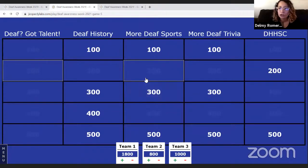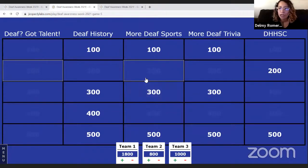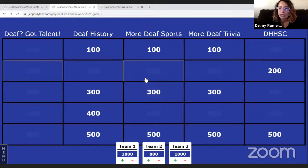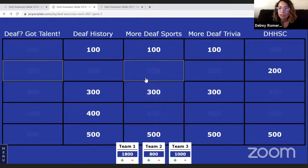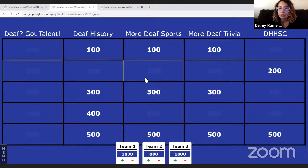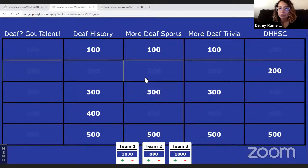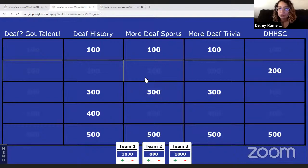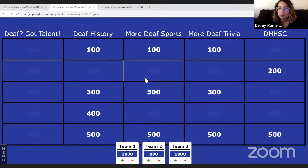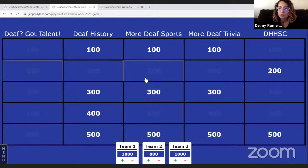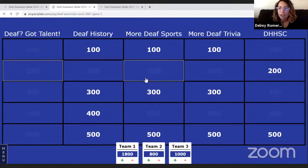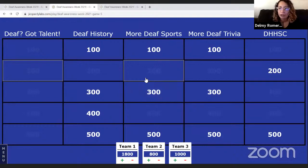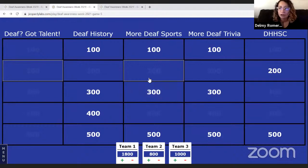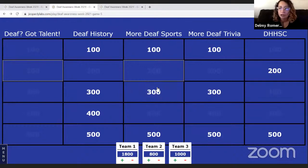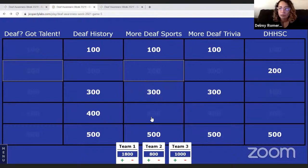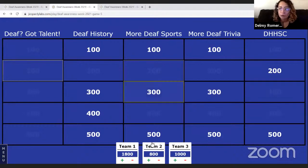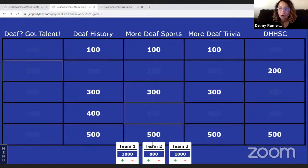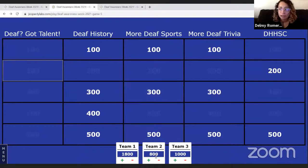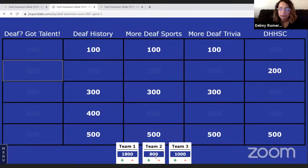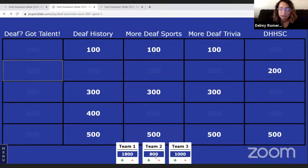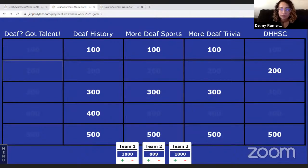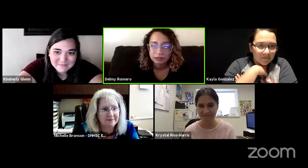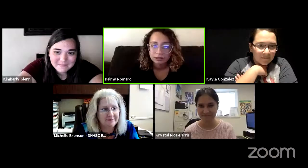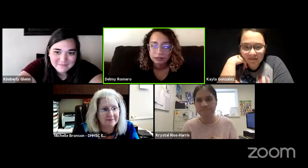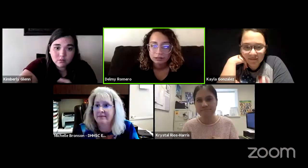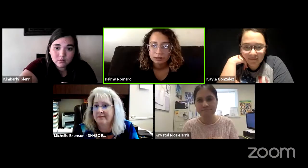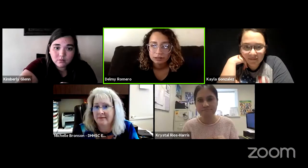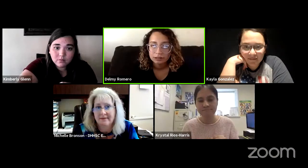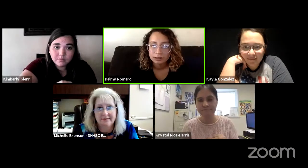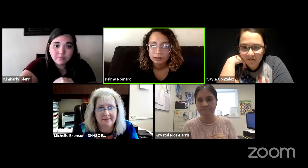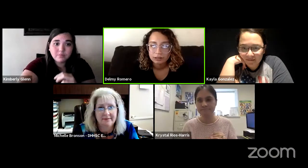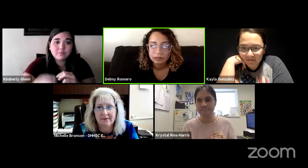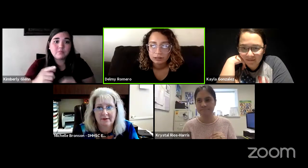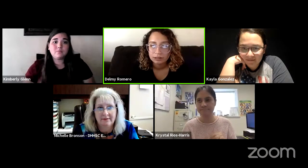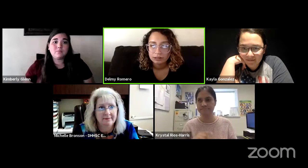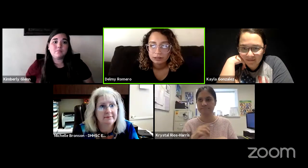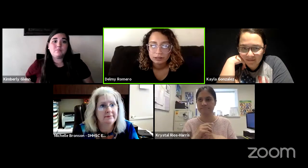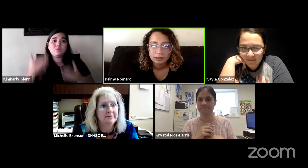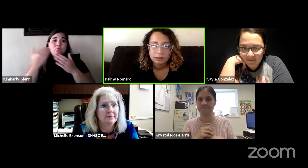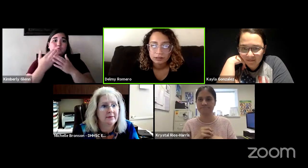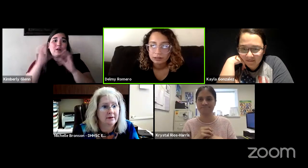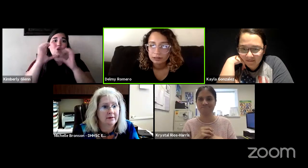Crystal, go ahead. New category and points.